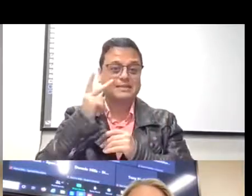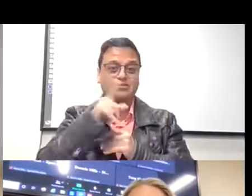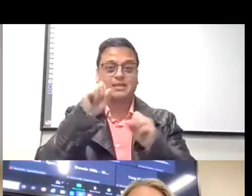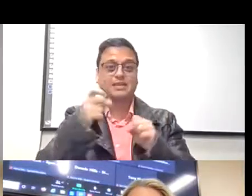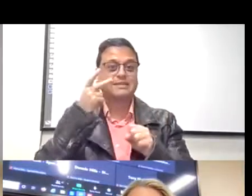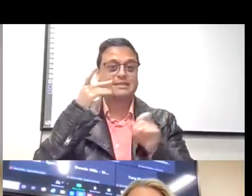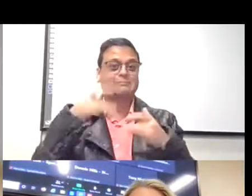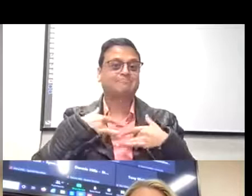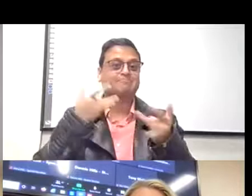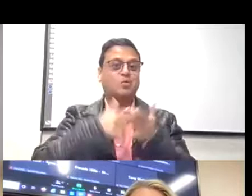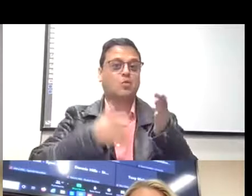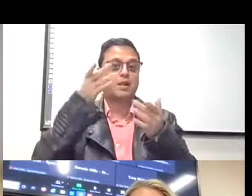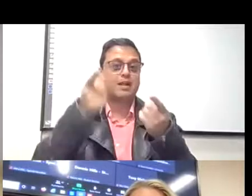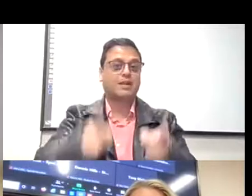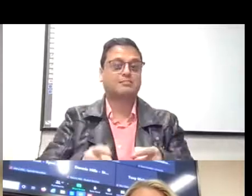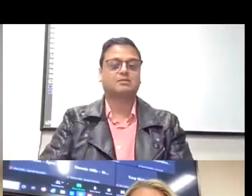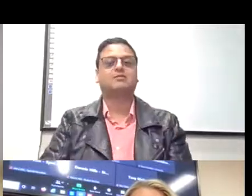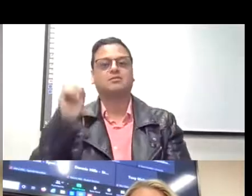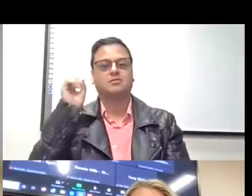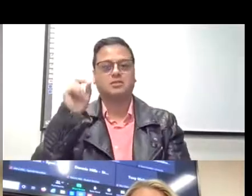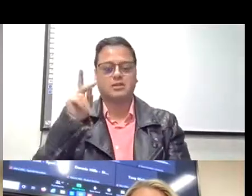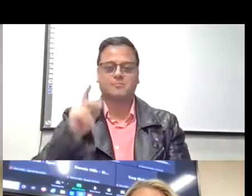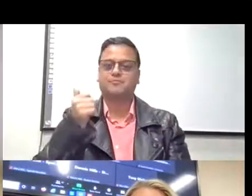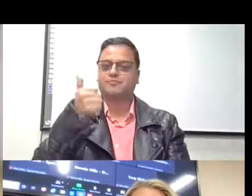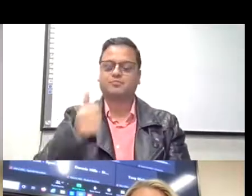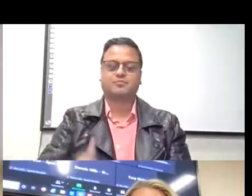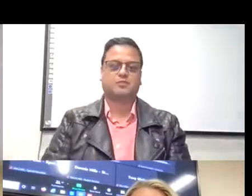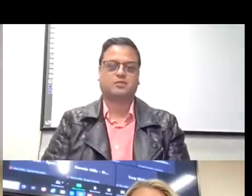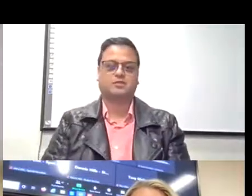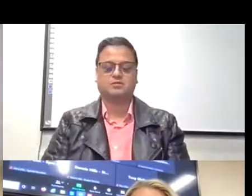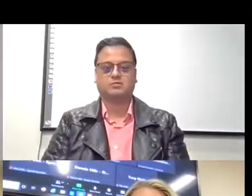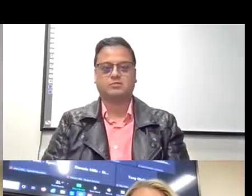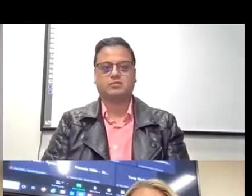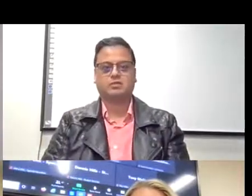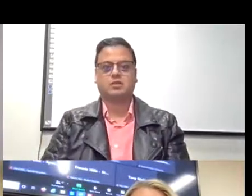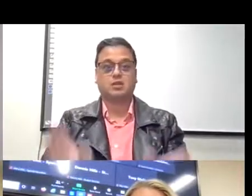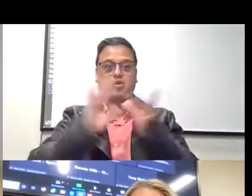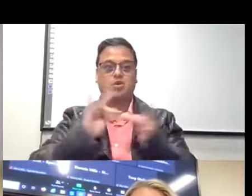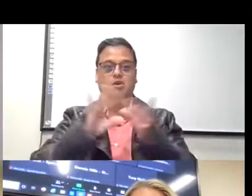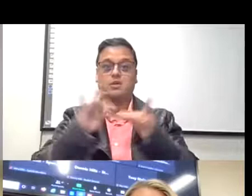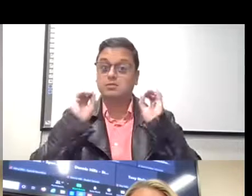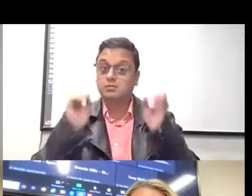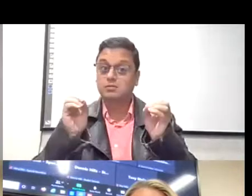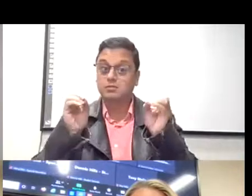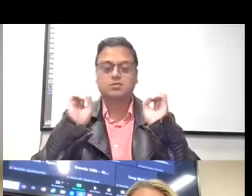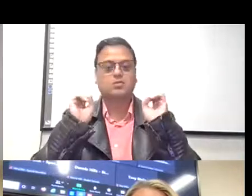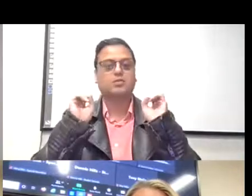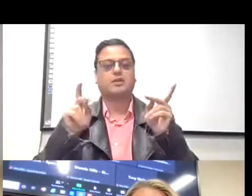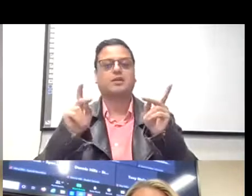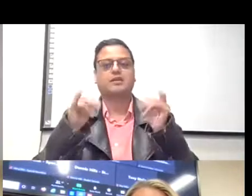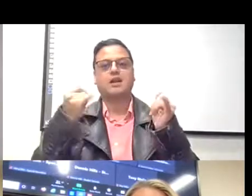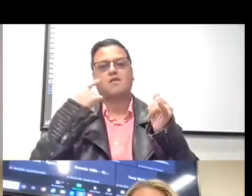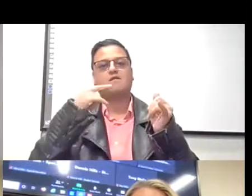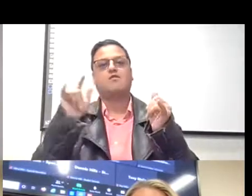see what's going to be coming as well? Great, fantastic. No comments? Okay, I'm going to open up to the members